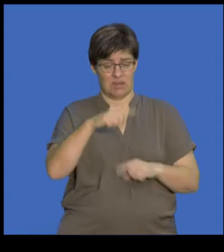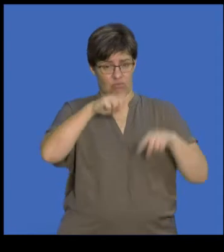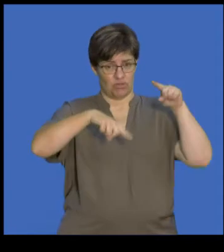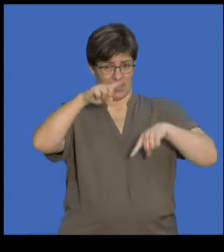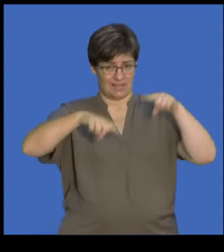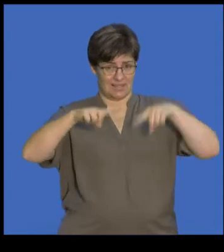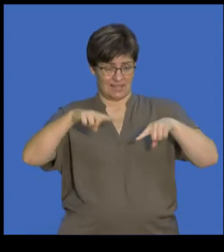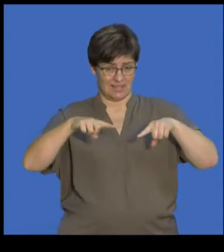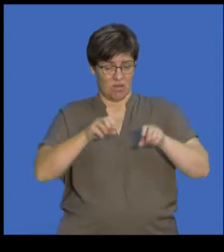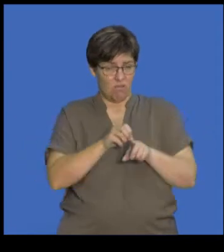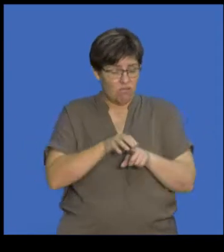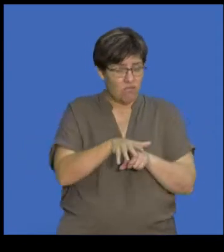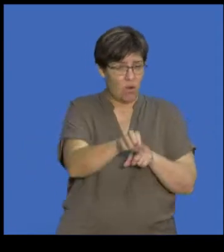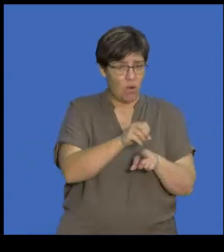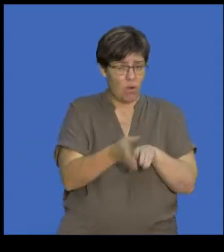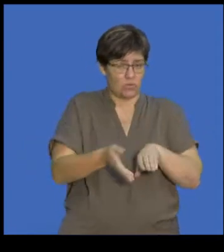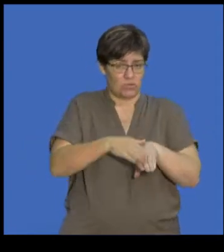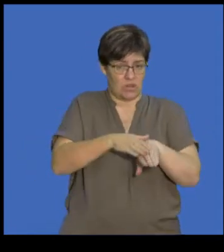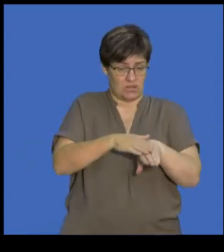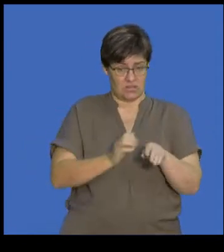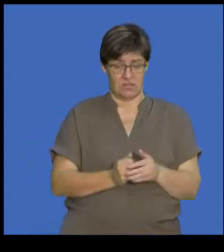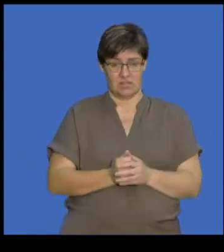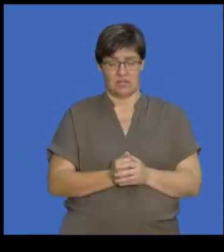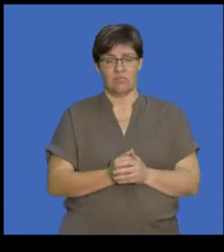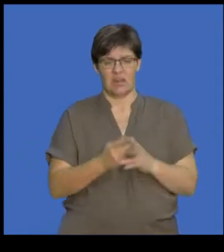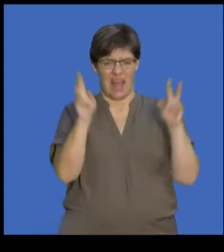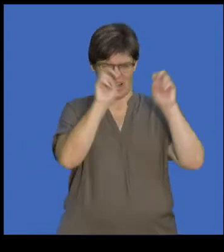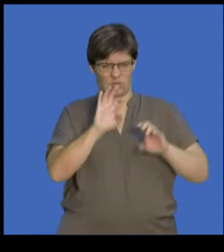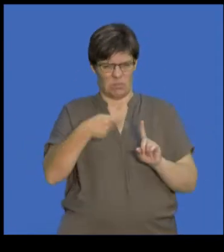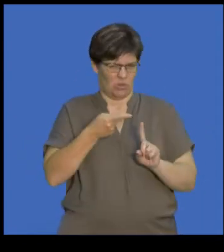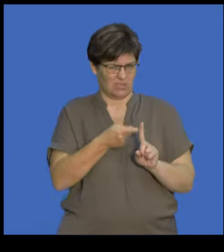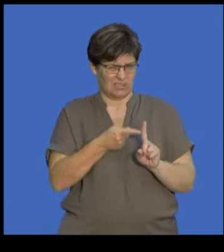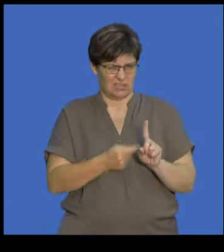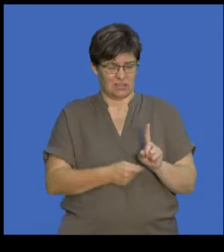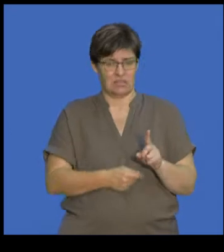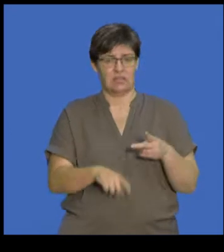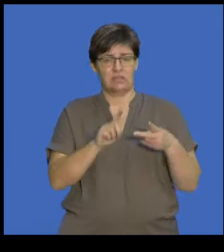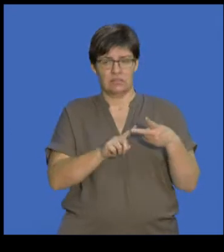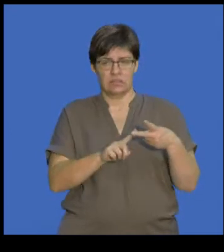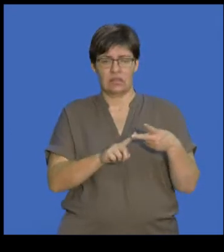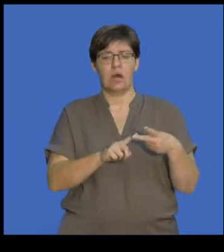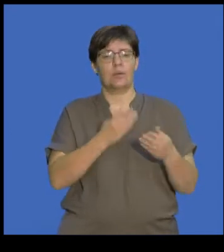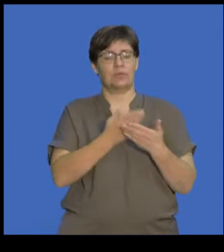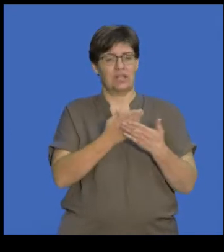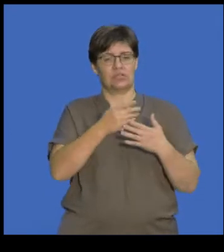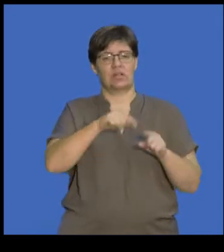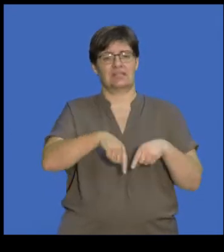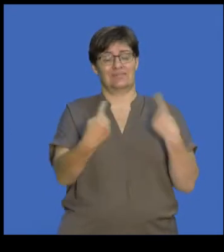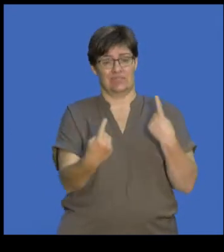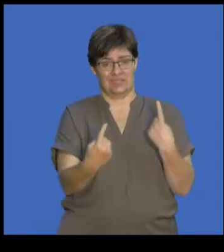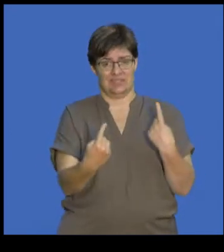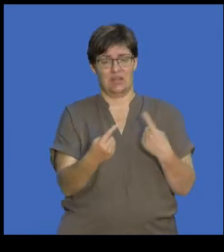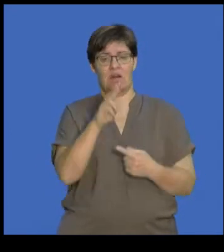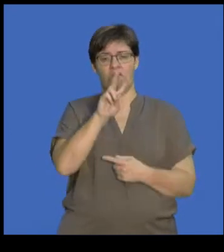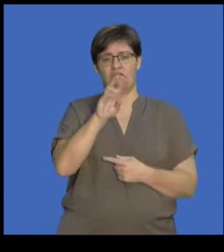with the rate of flow of charge. Okay, that's what electricity is all about. And then potential difference,